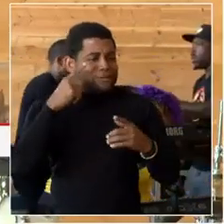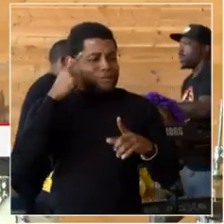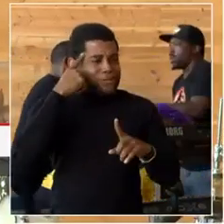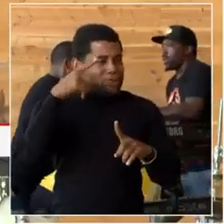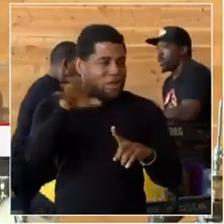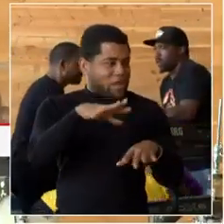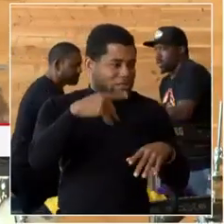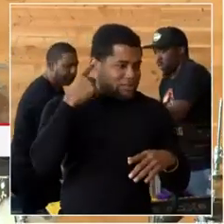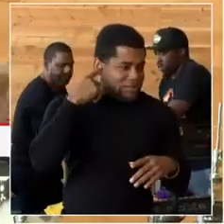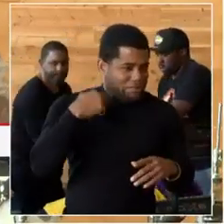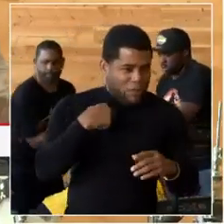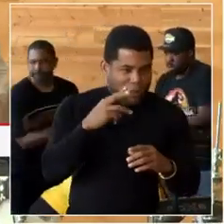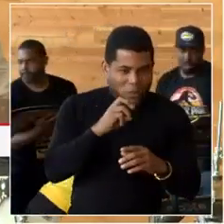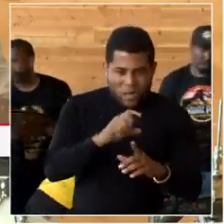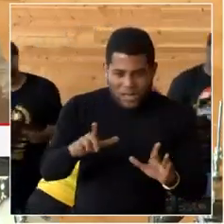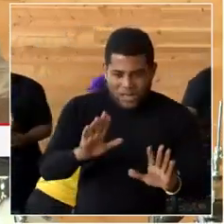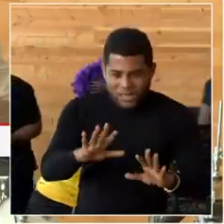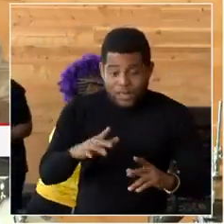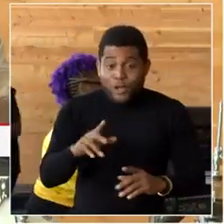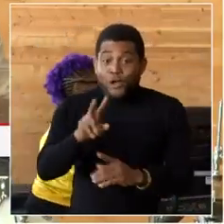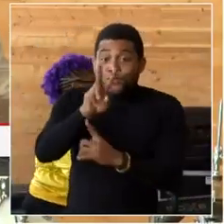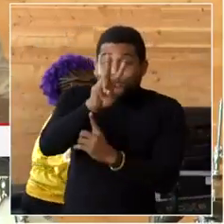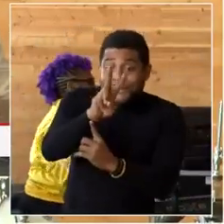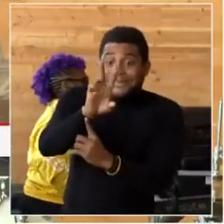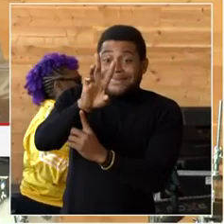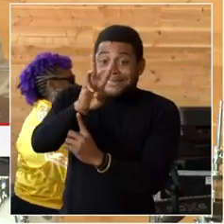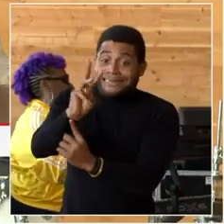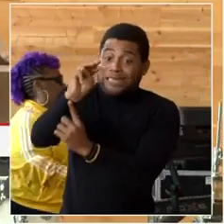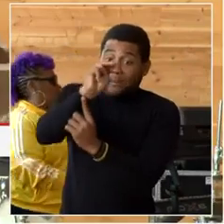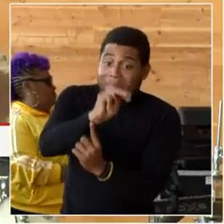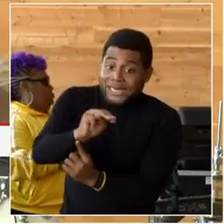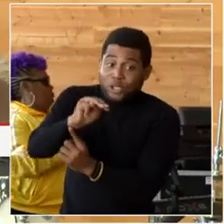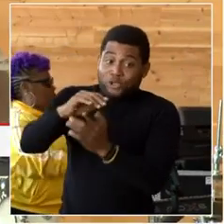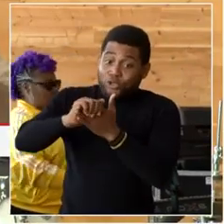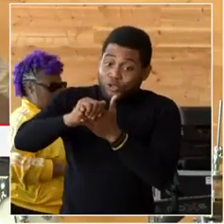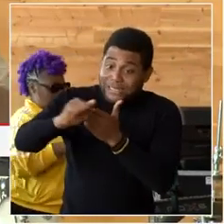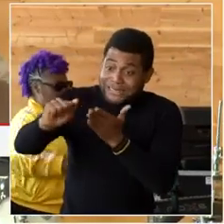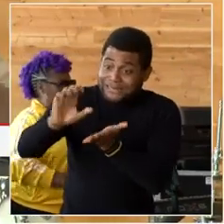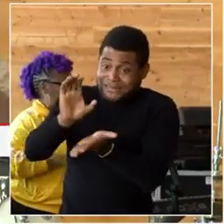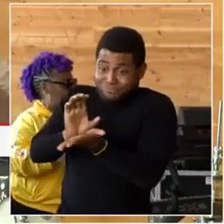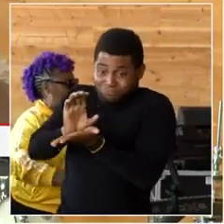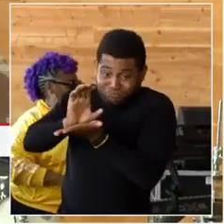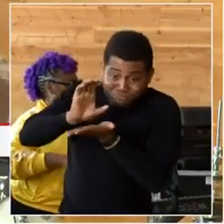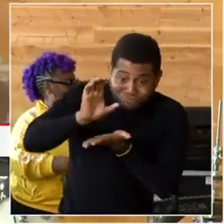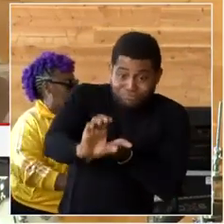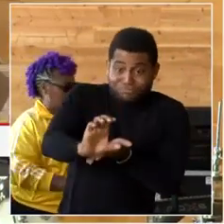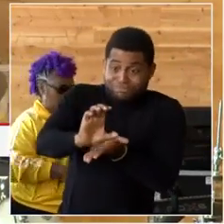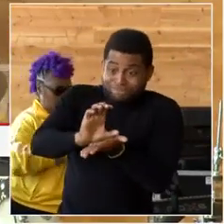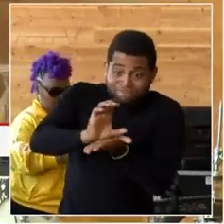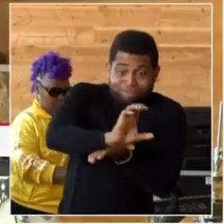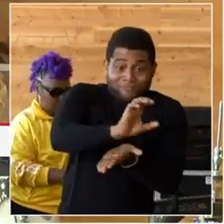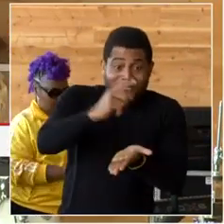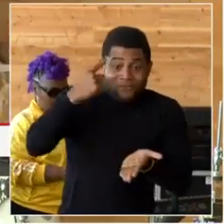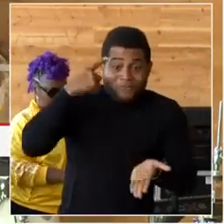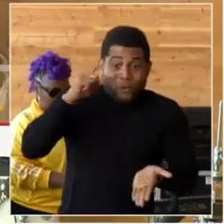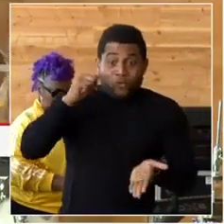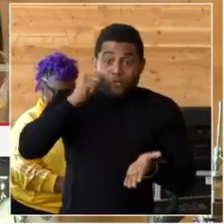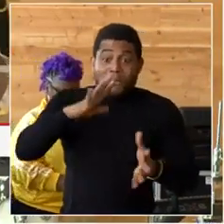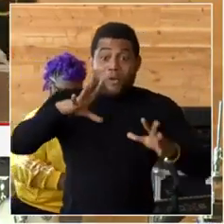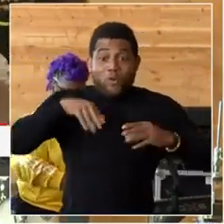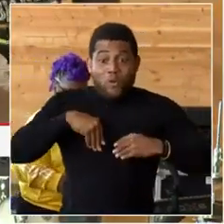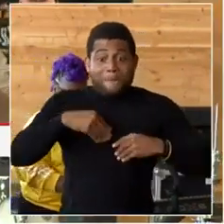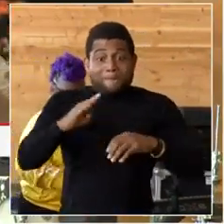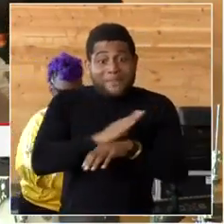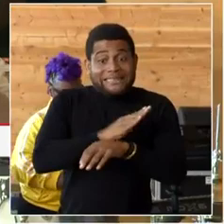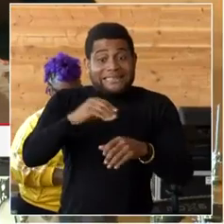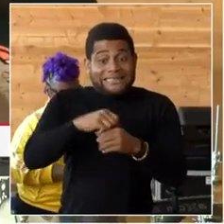I'm going to say it again. $26 million to women-owned businesses in D.C. in just